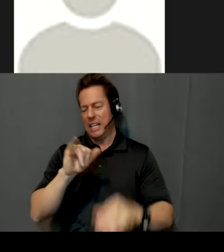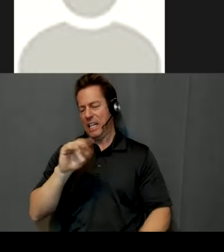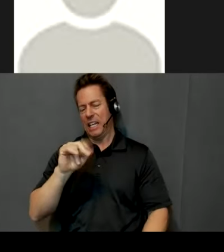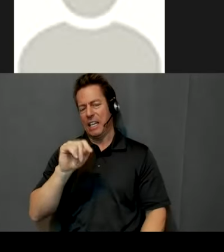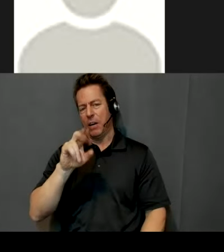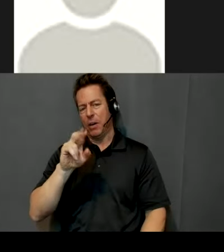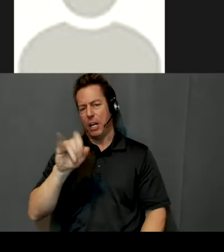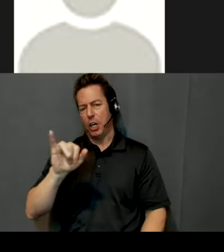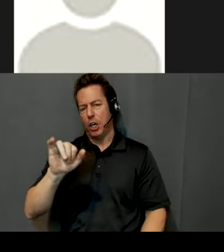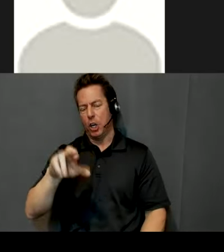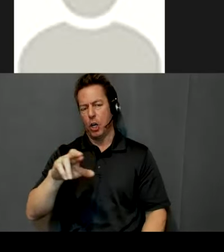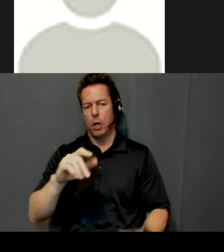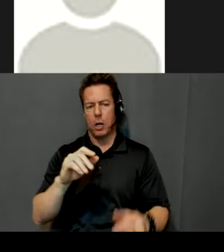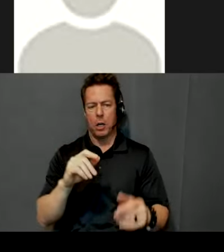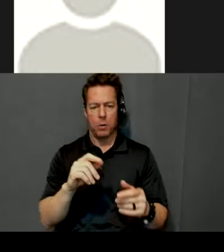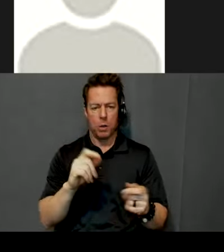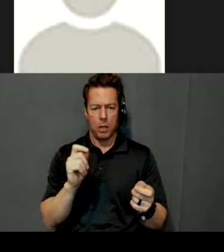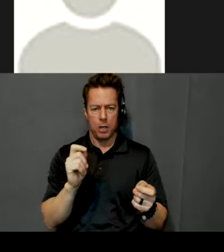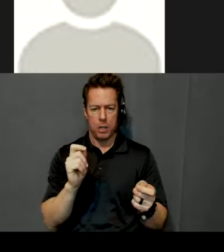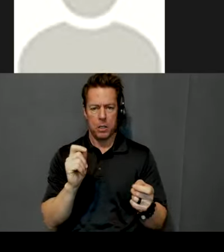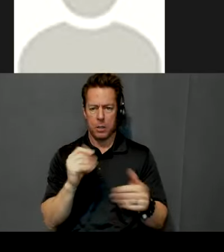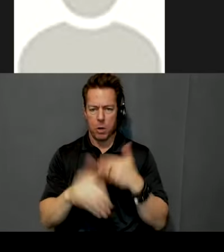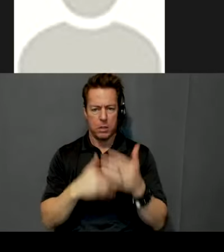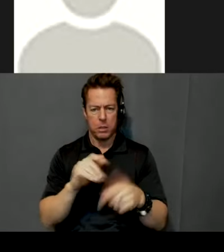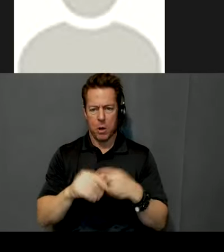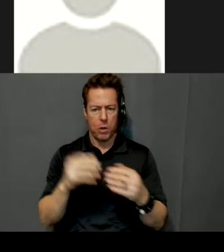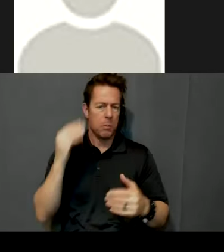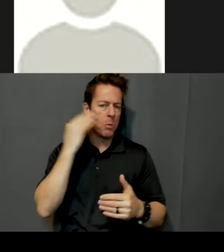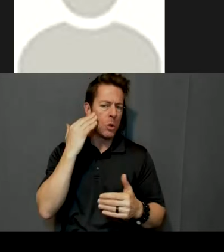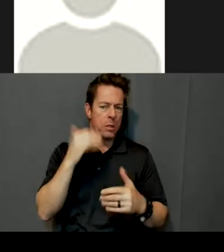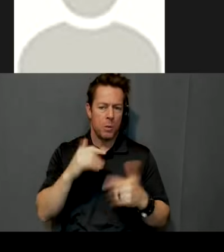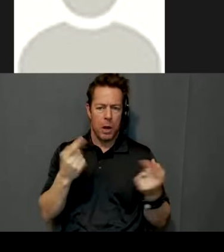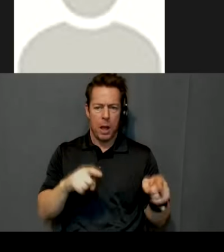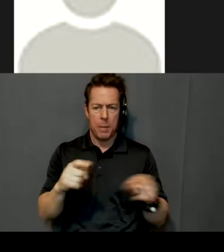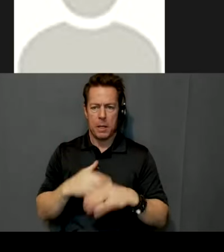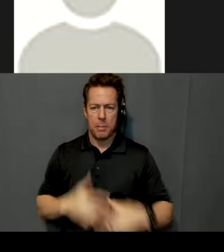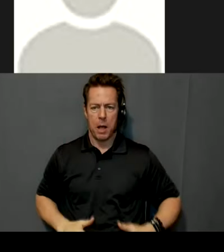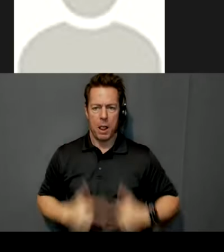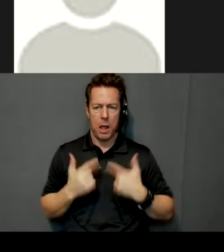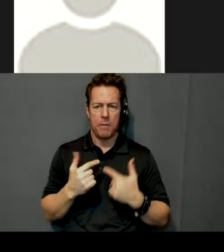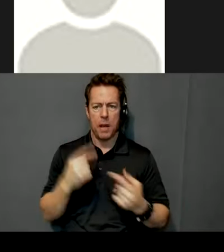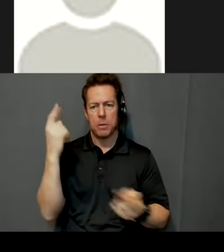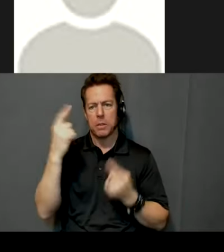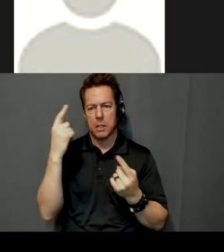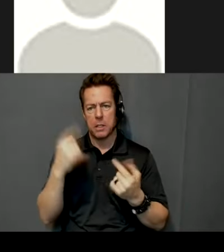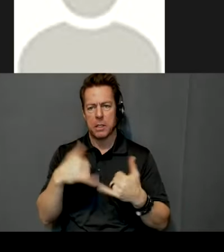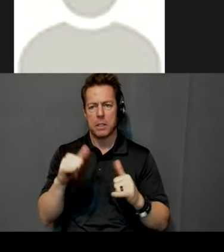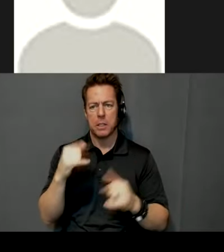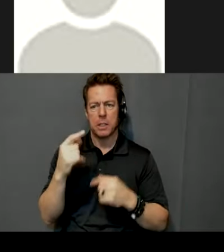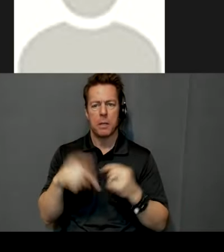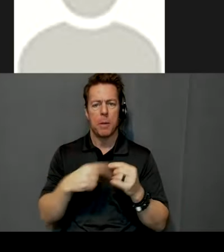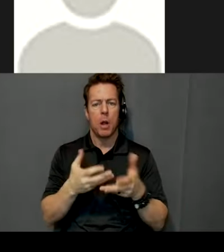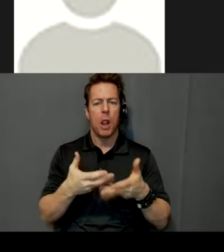the changes and all the moves that were happening at that time in my life. I was thinking still about a loss